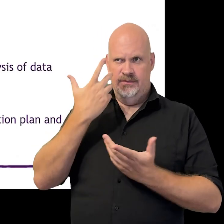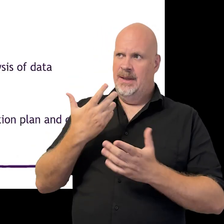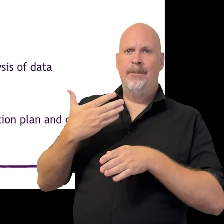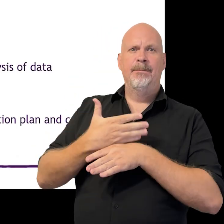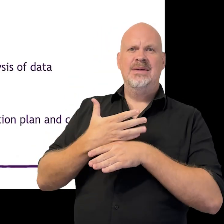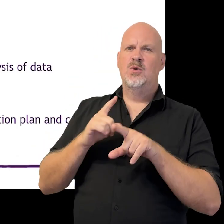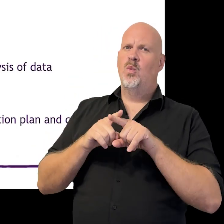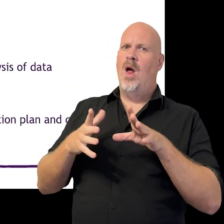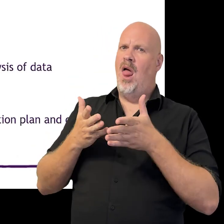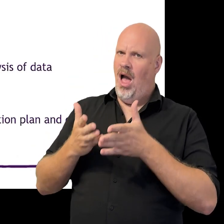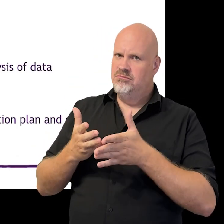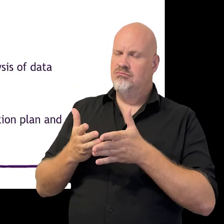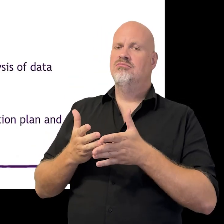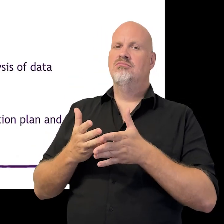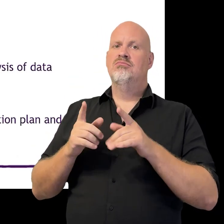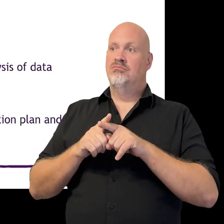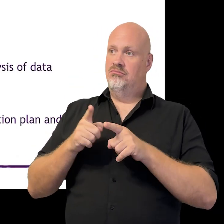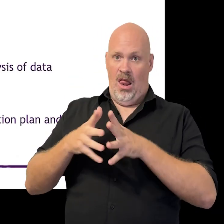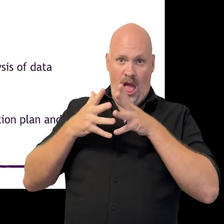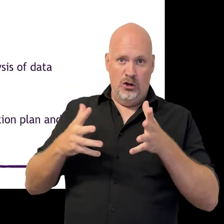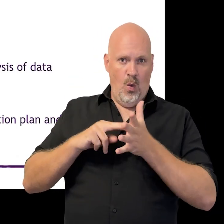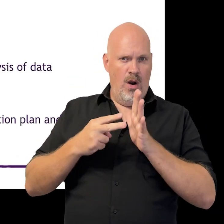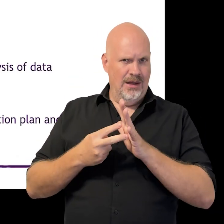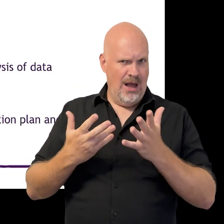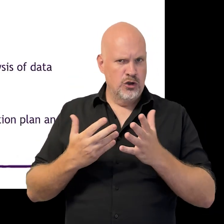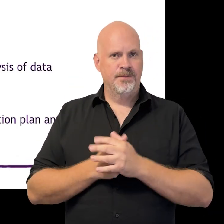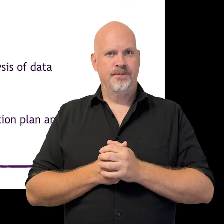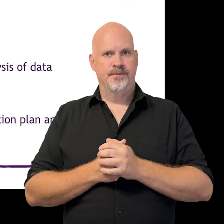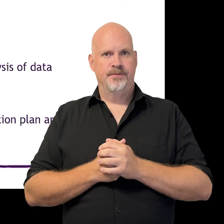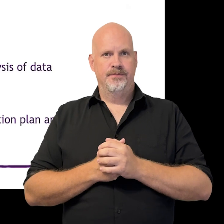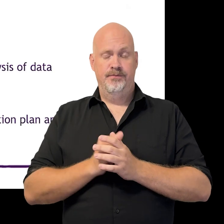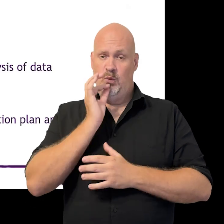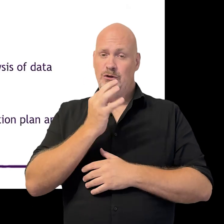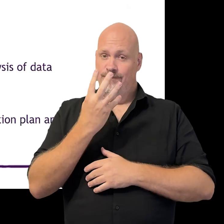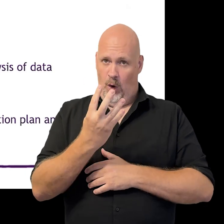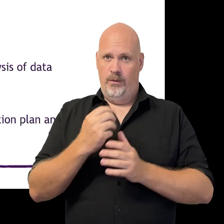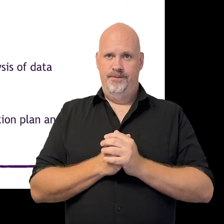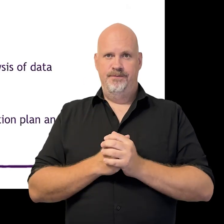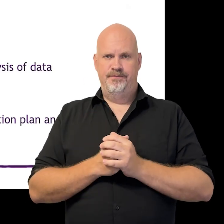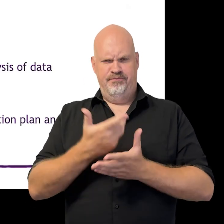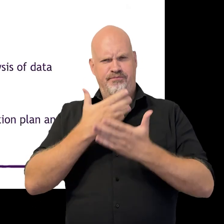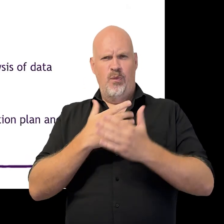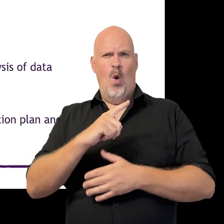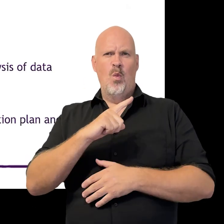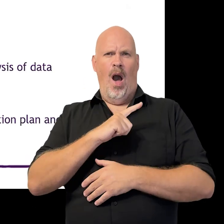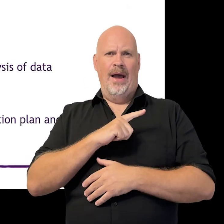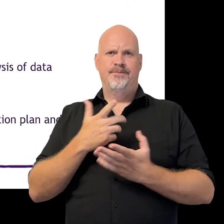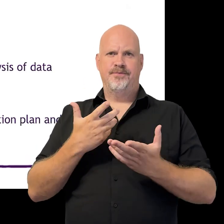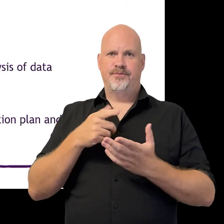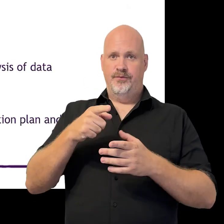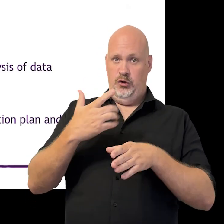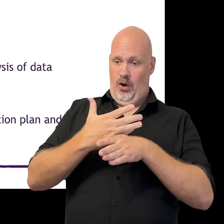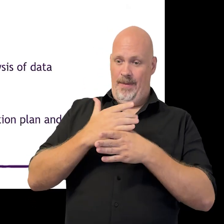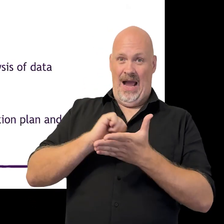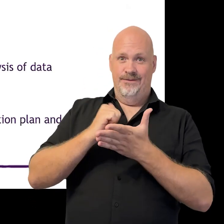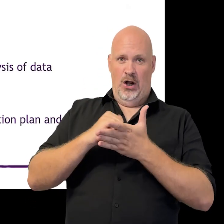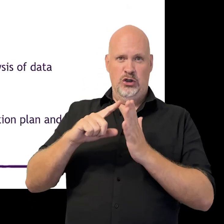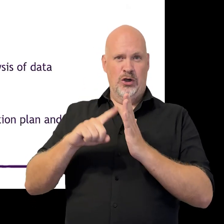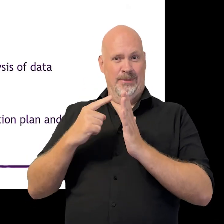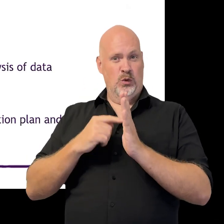So having said this is what the things you need to do, it all culminates in you producing